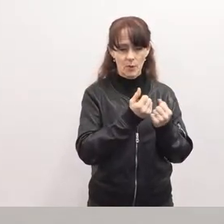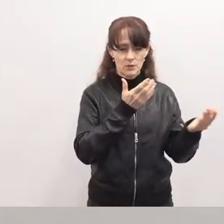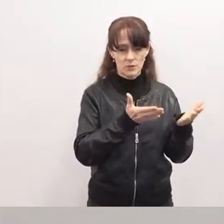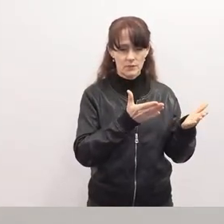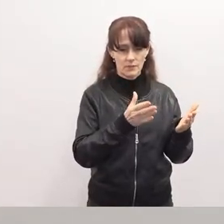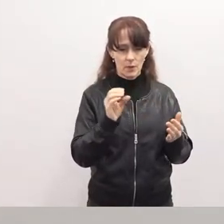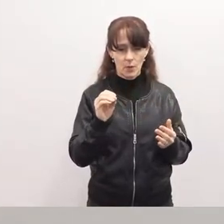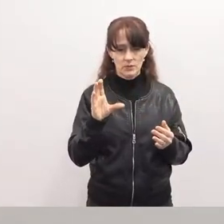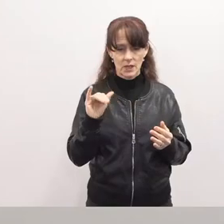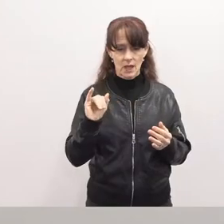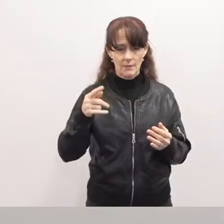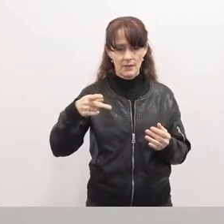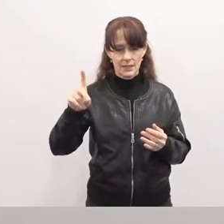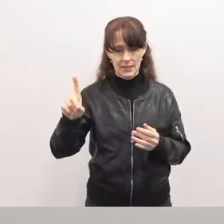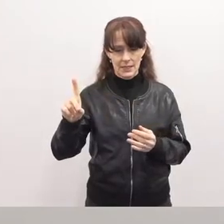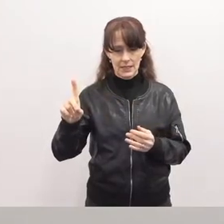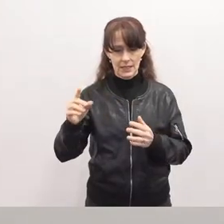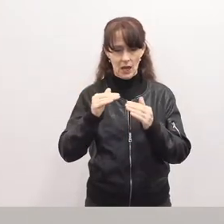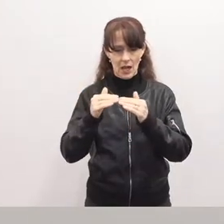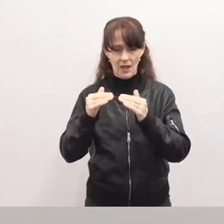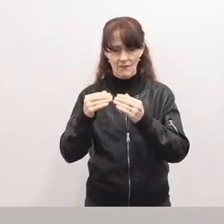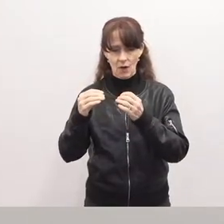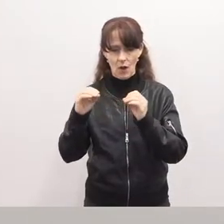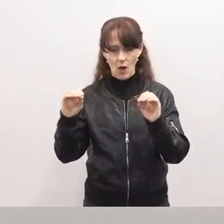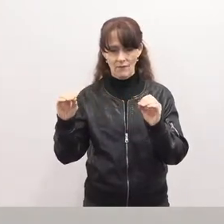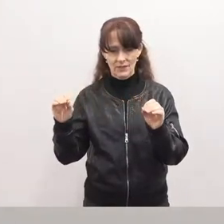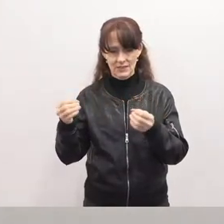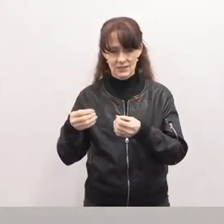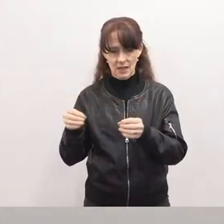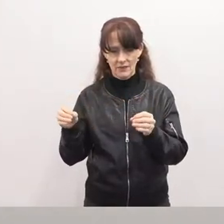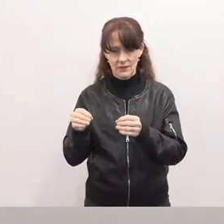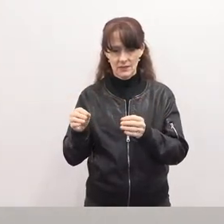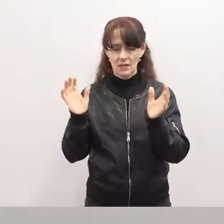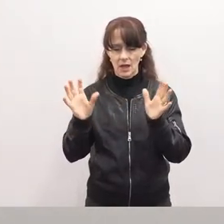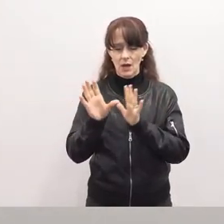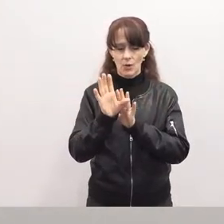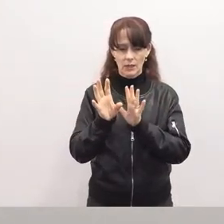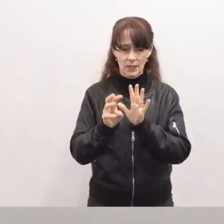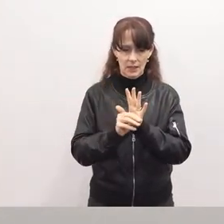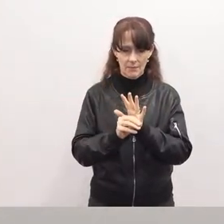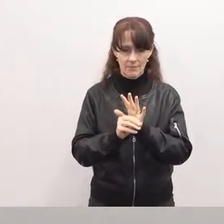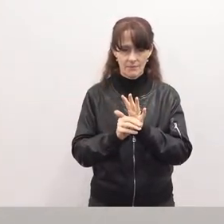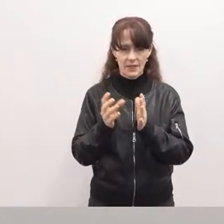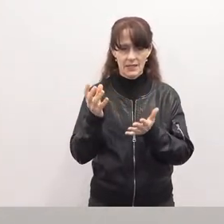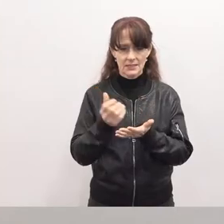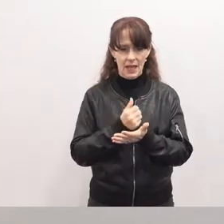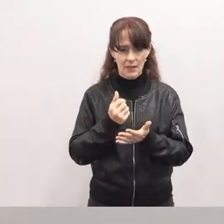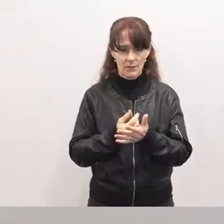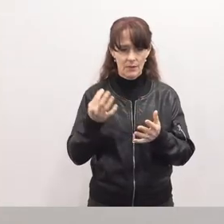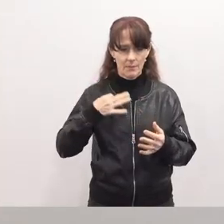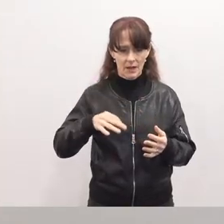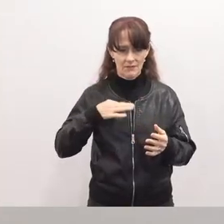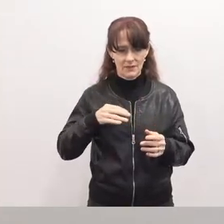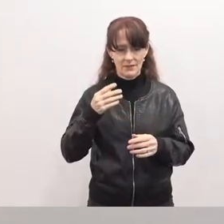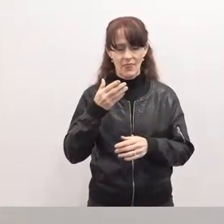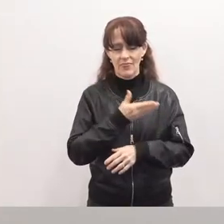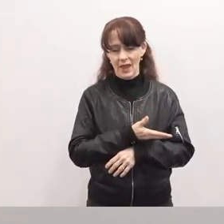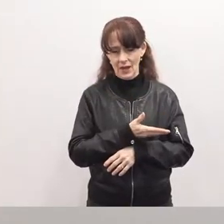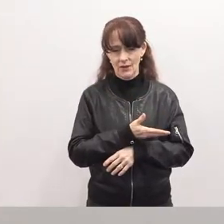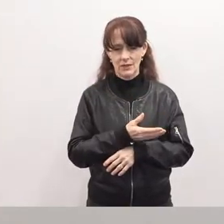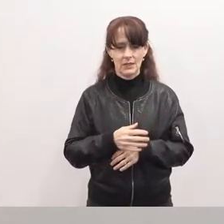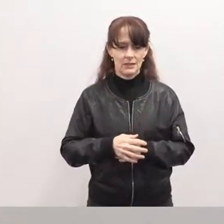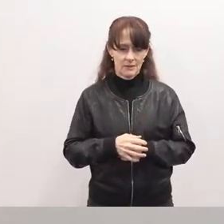to OCIPD to our level offices. We'll be talking curriculums. We'll have salary and benefits there. We'll be